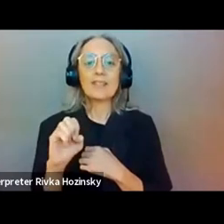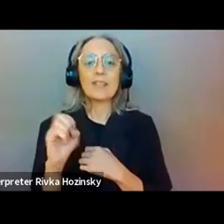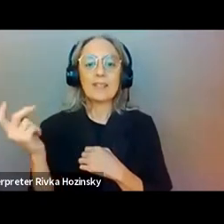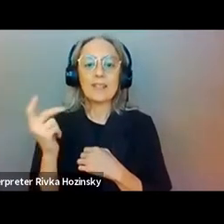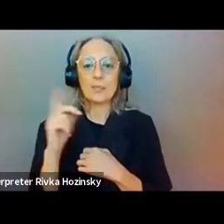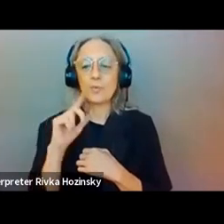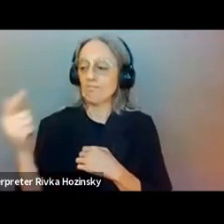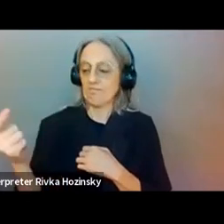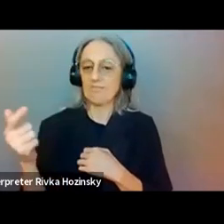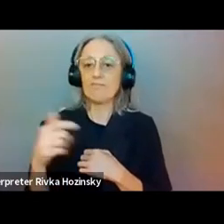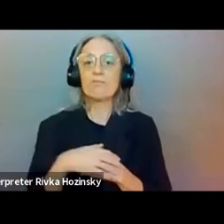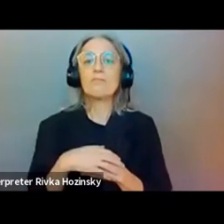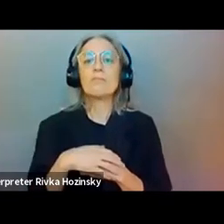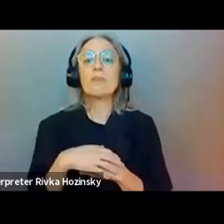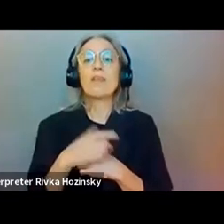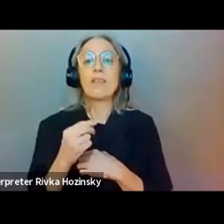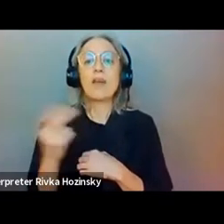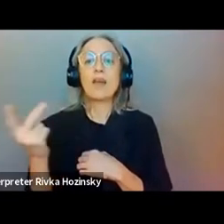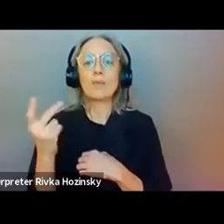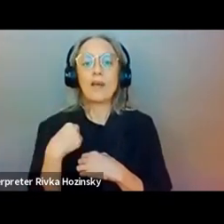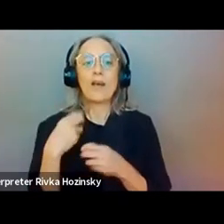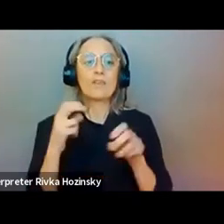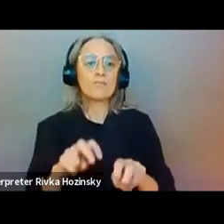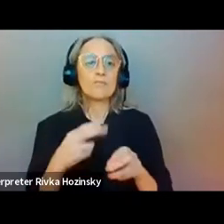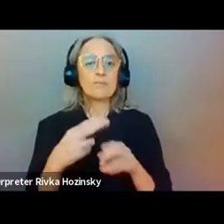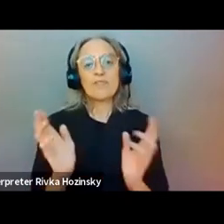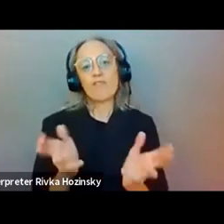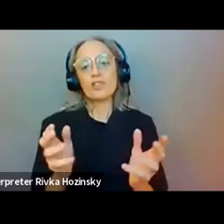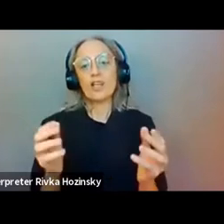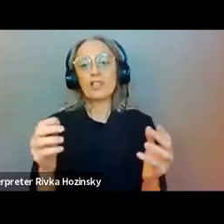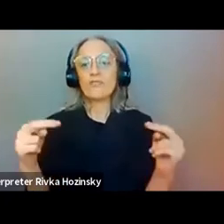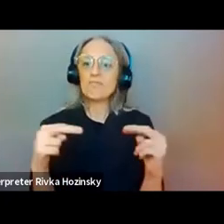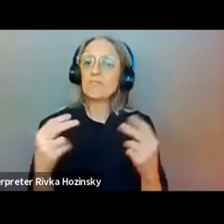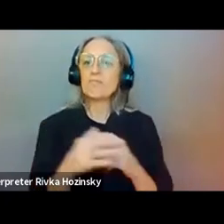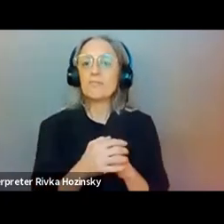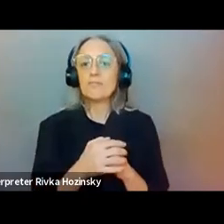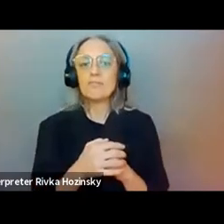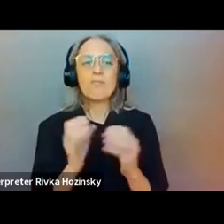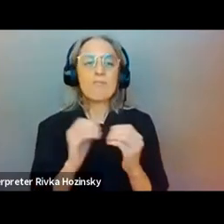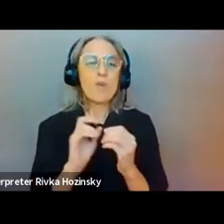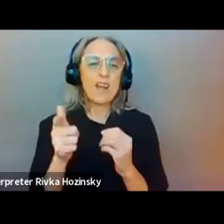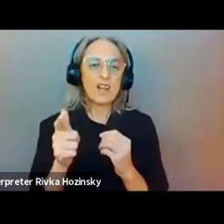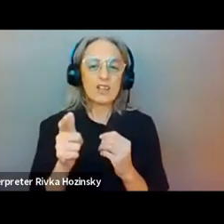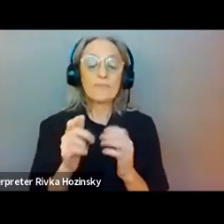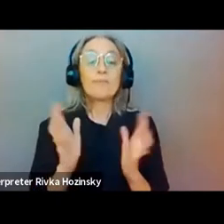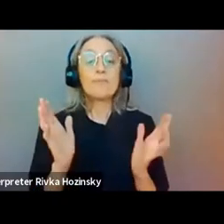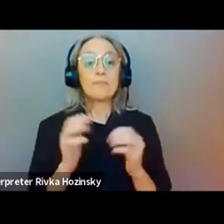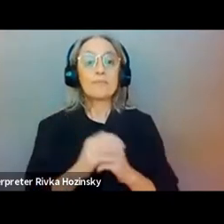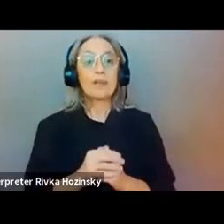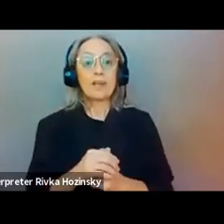Leslie and I will be having also a brief conversation, but we'll have more later on. So let me just